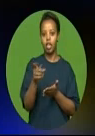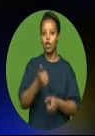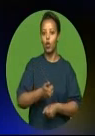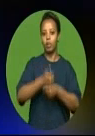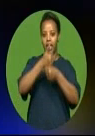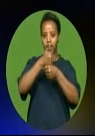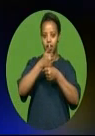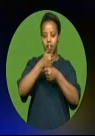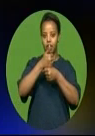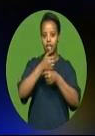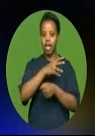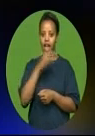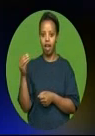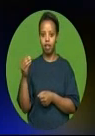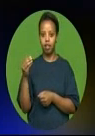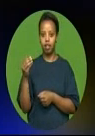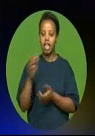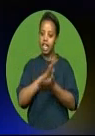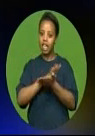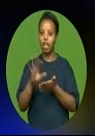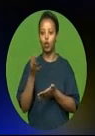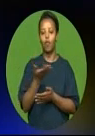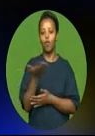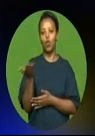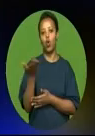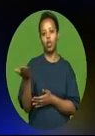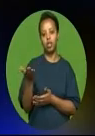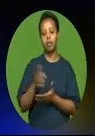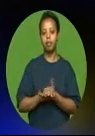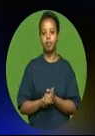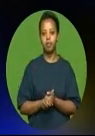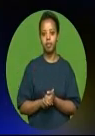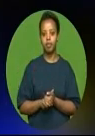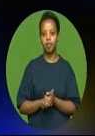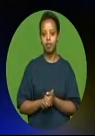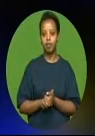endorsement, and clearance of goods.